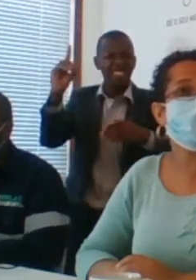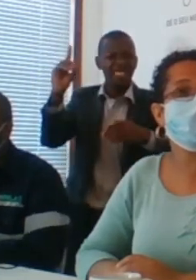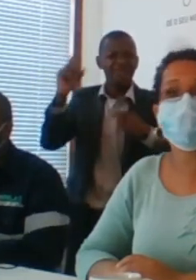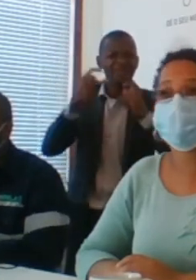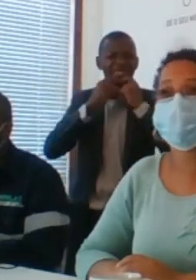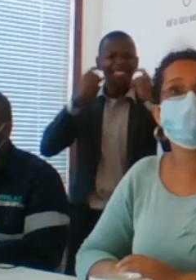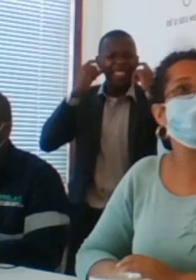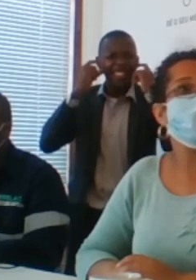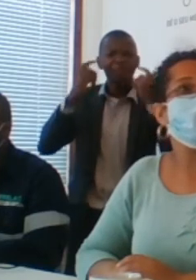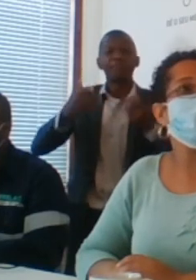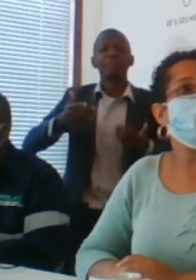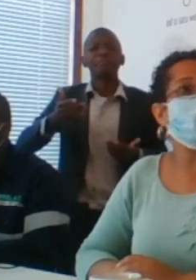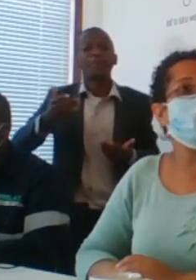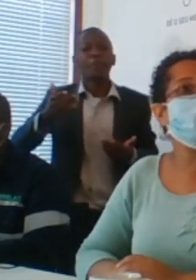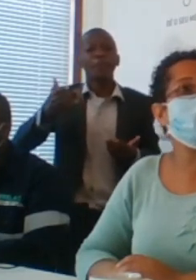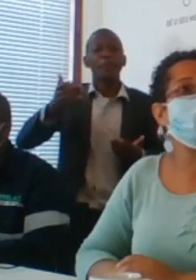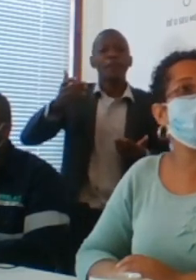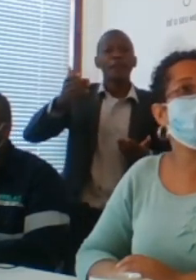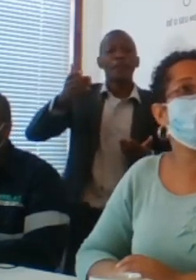Disability Mozambique.